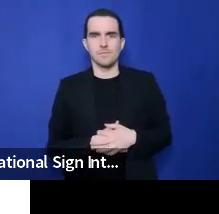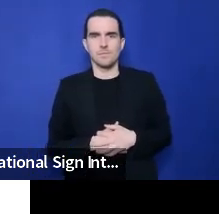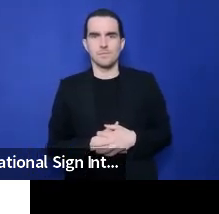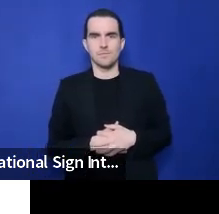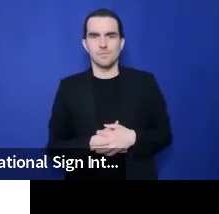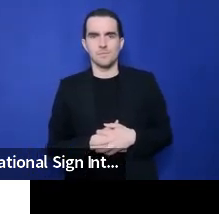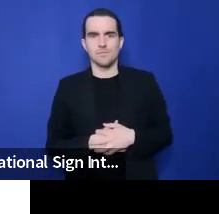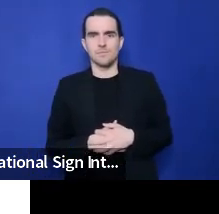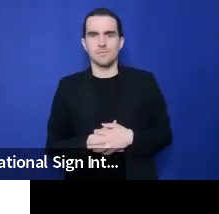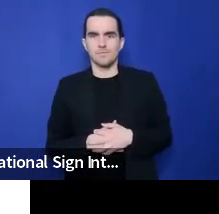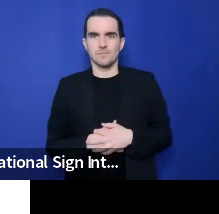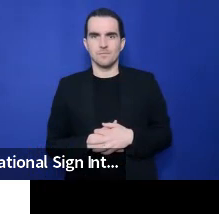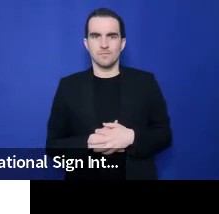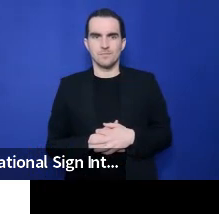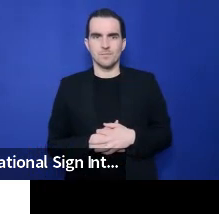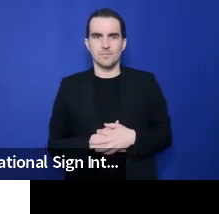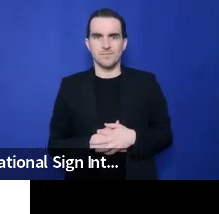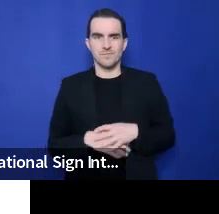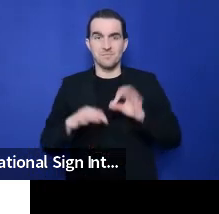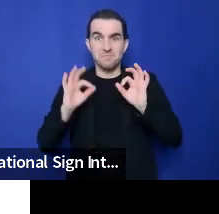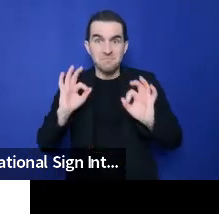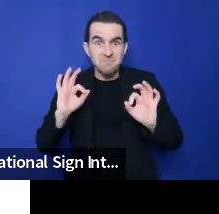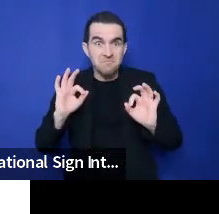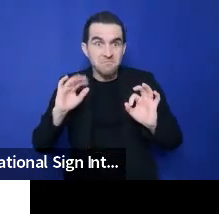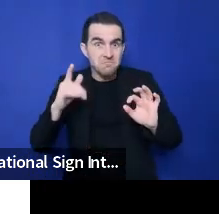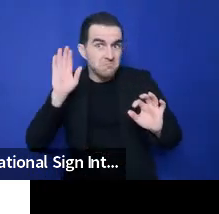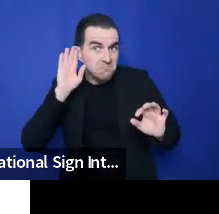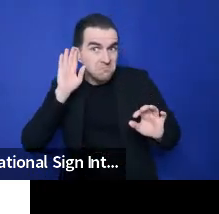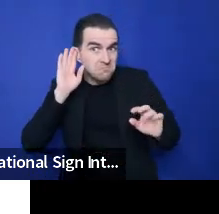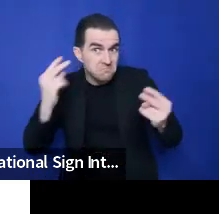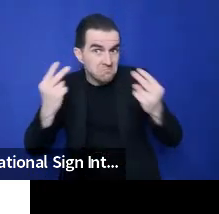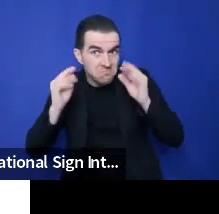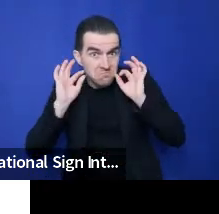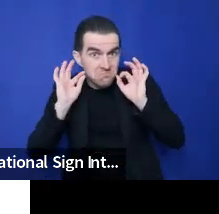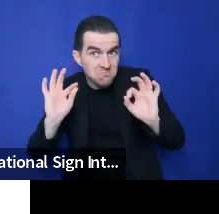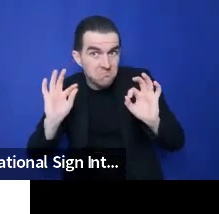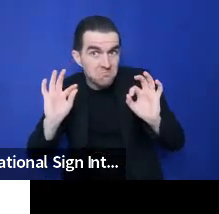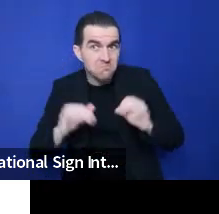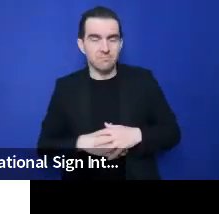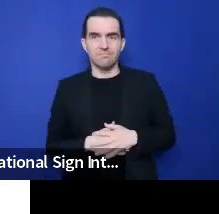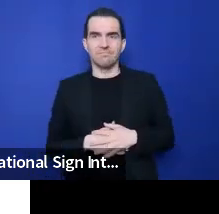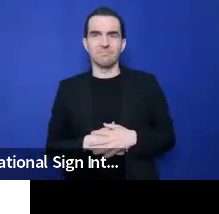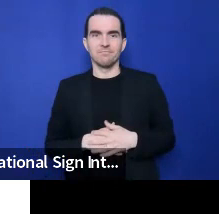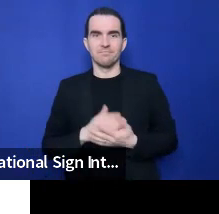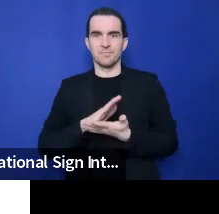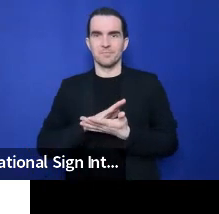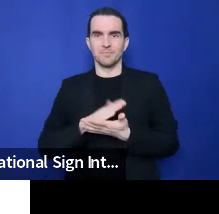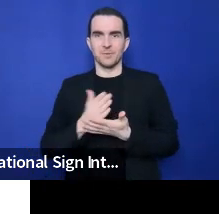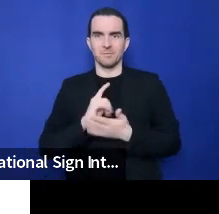you. I'll be walking us through the experience of a social protection